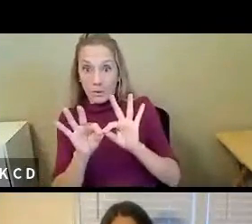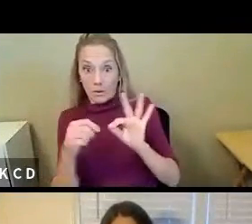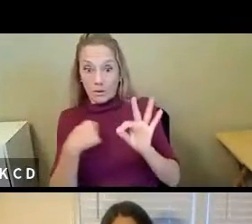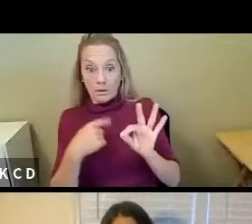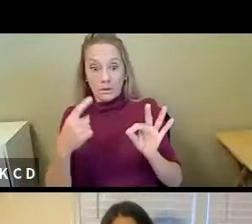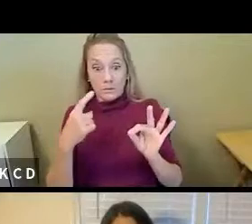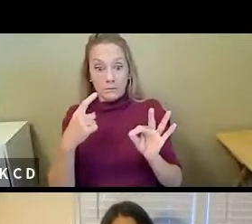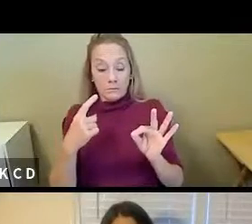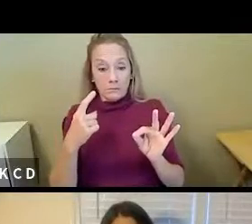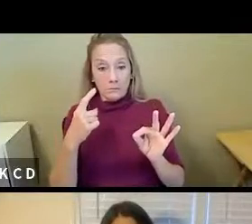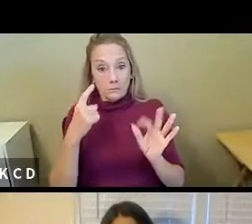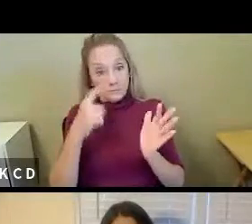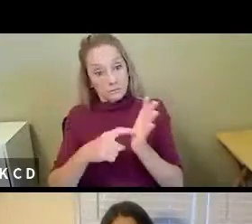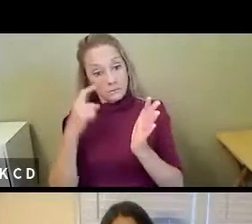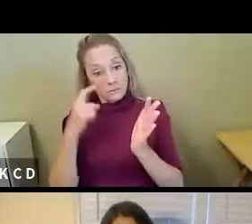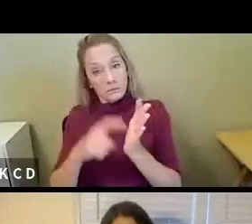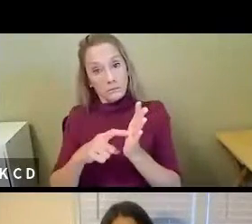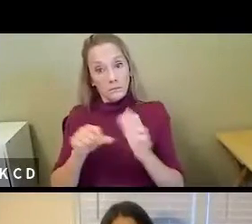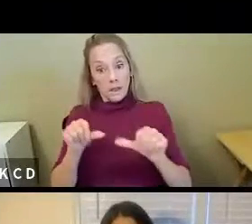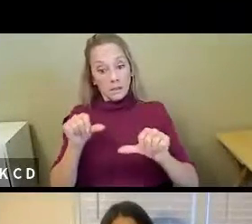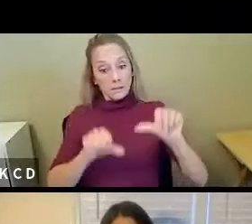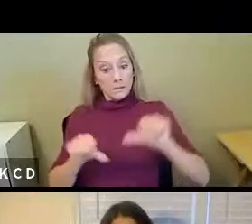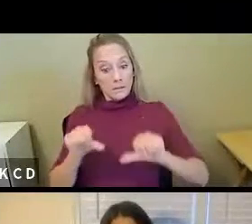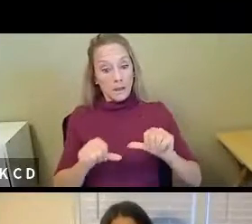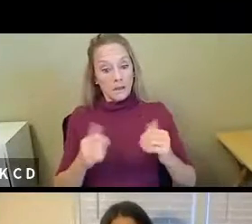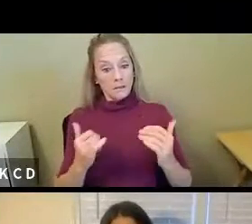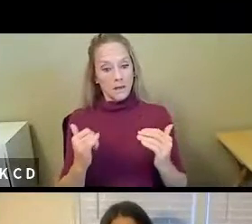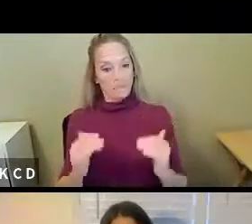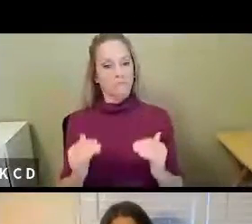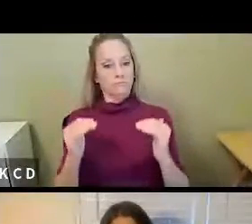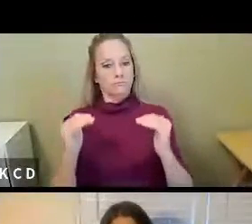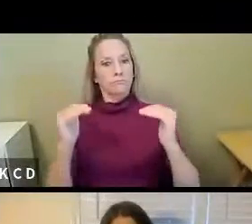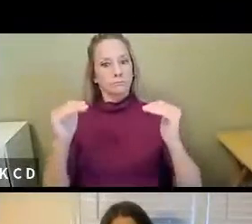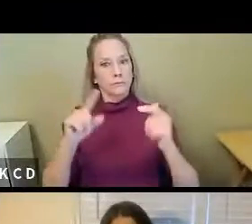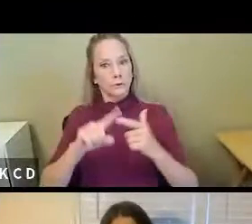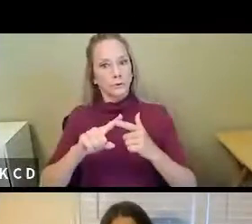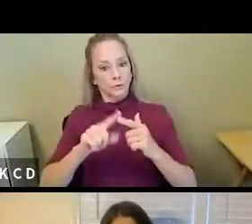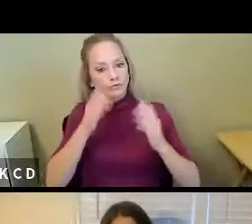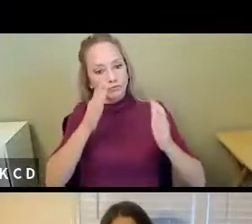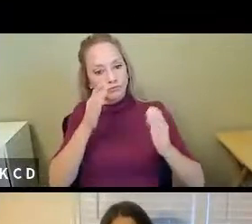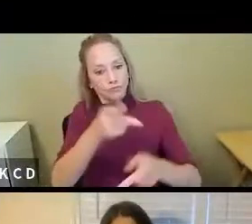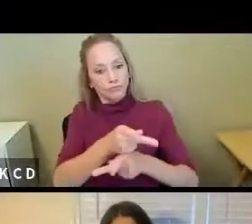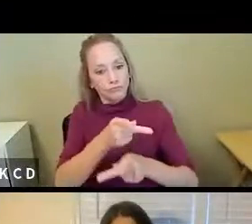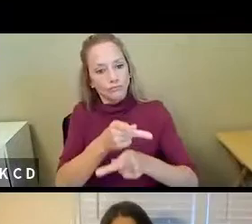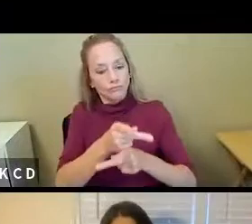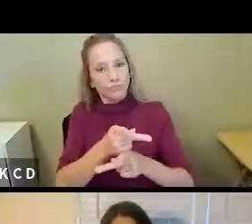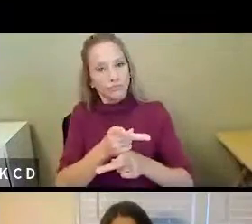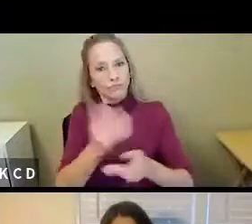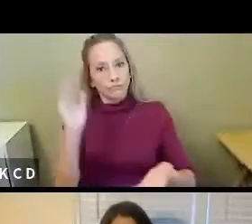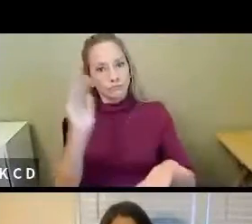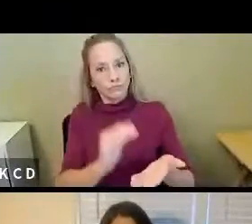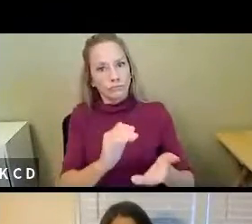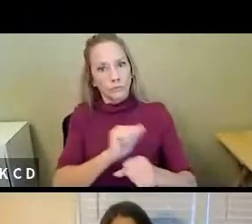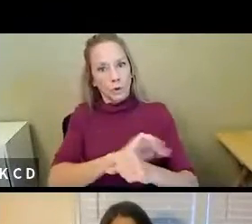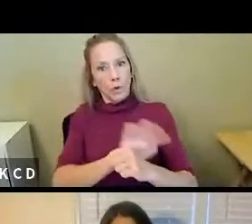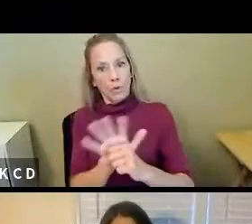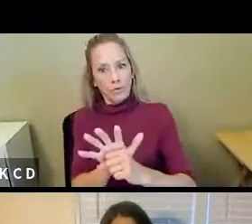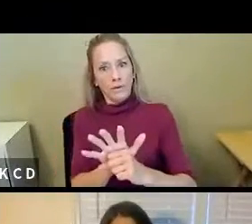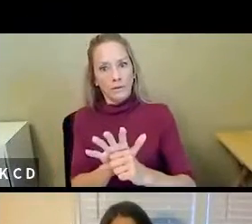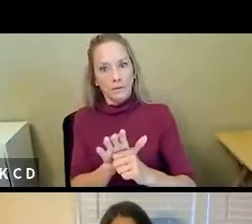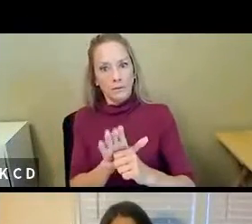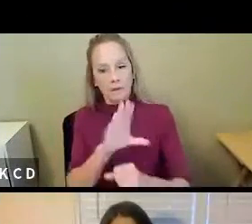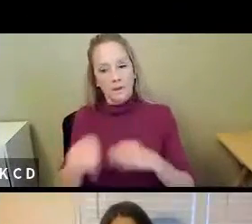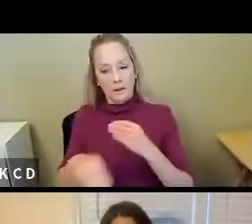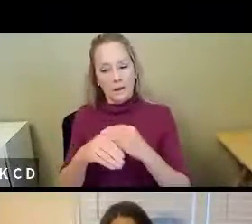seem to be, the science is advancing in treating COVID-19. And between remdesivir and